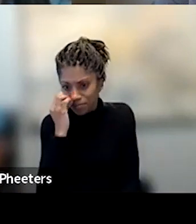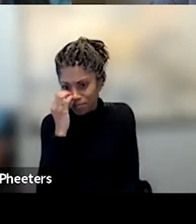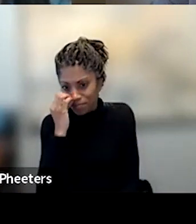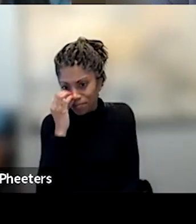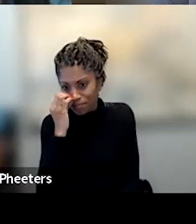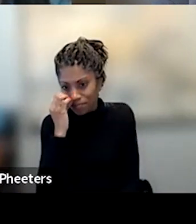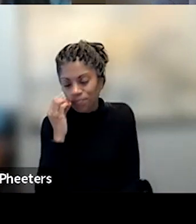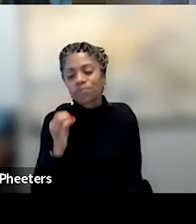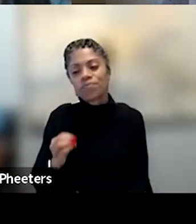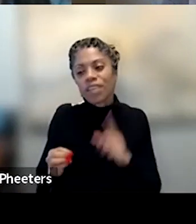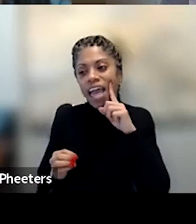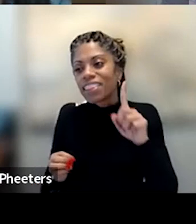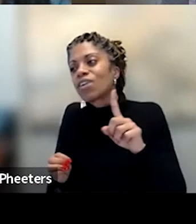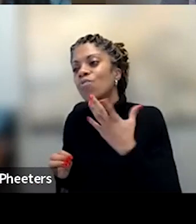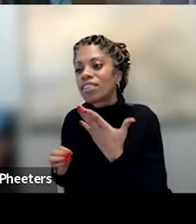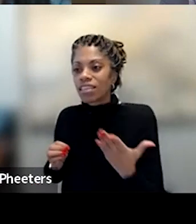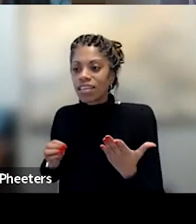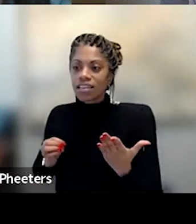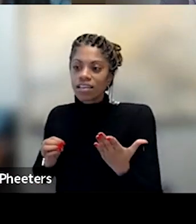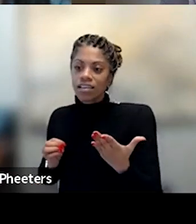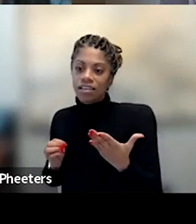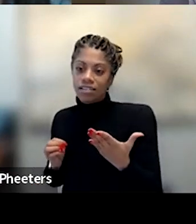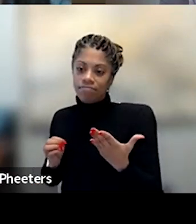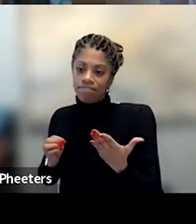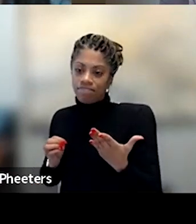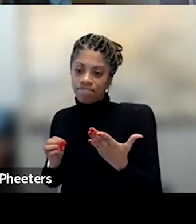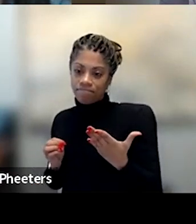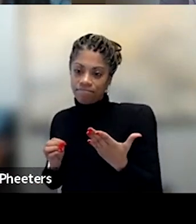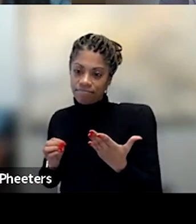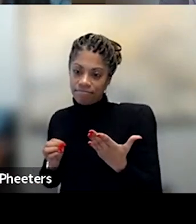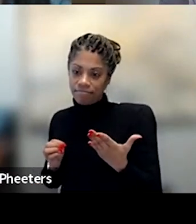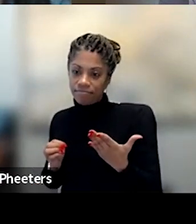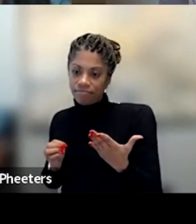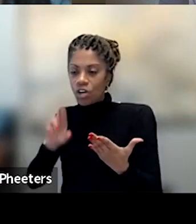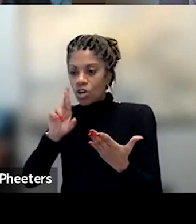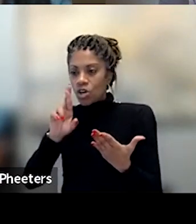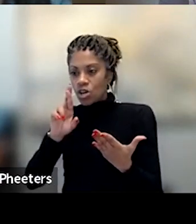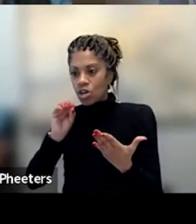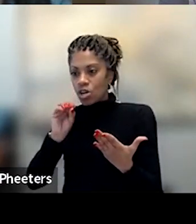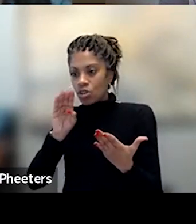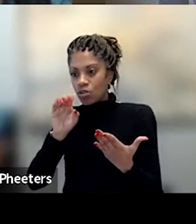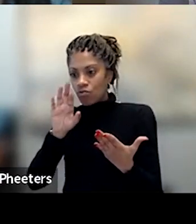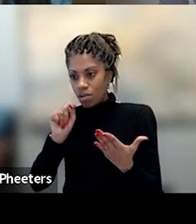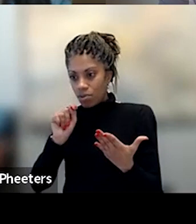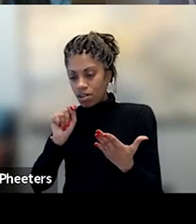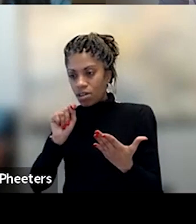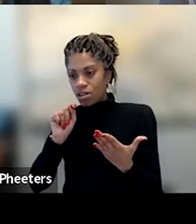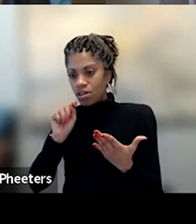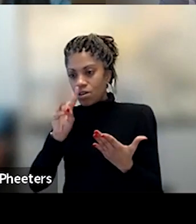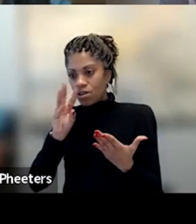we're leaning on is, well, first of all, if you don't know who the Robert Wood Johnson Foundation is, we're the nation's